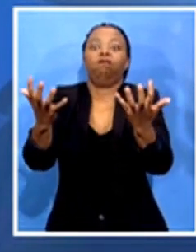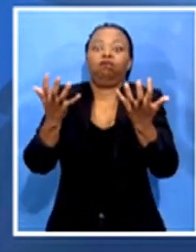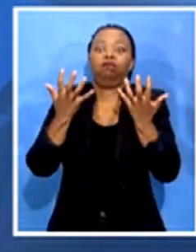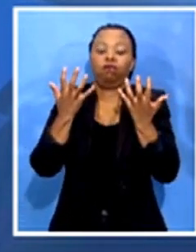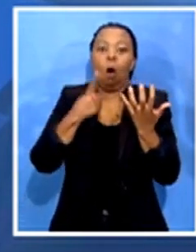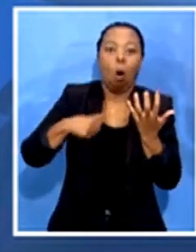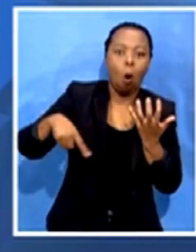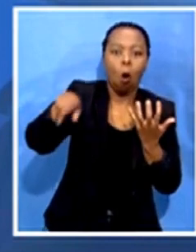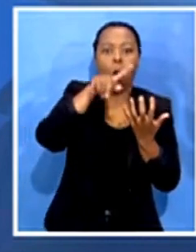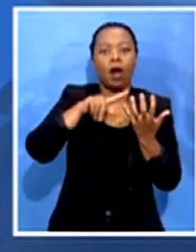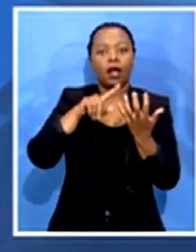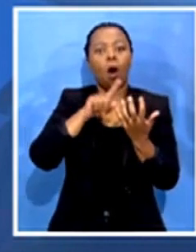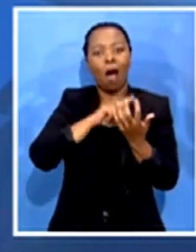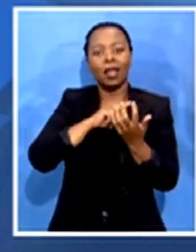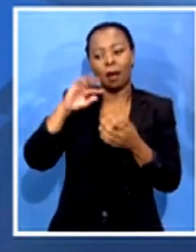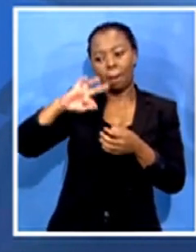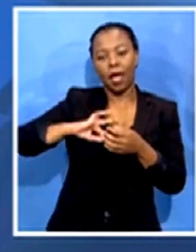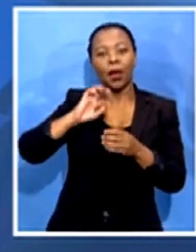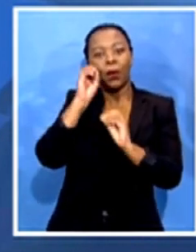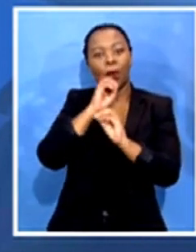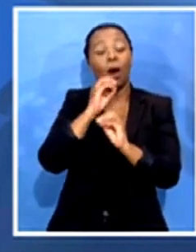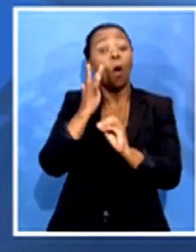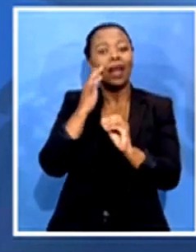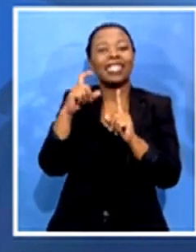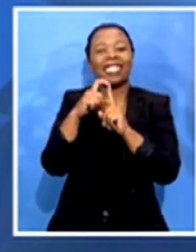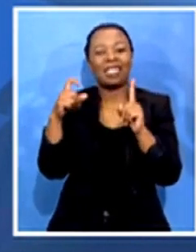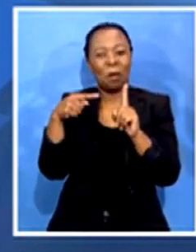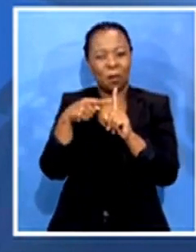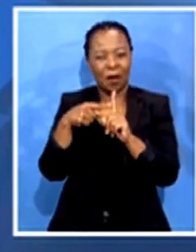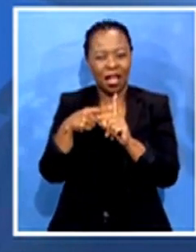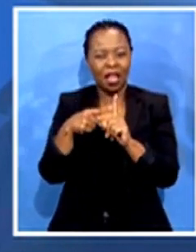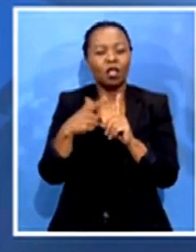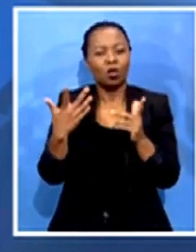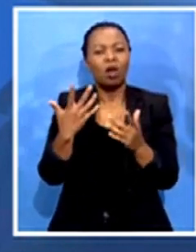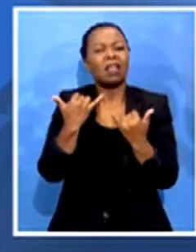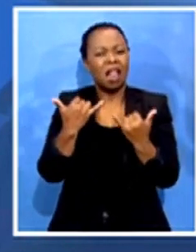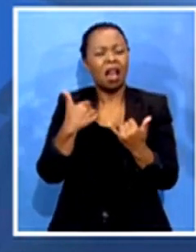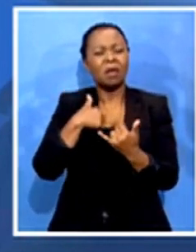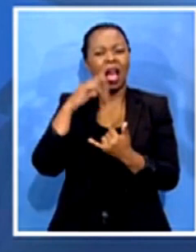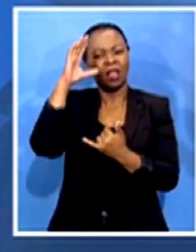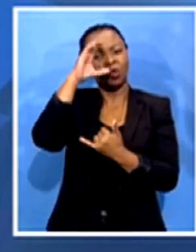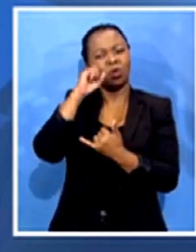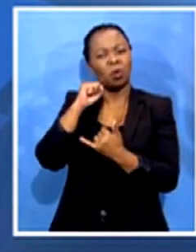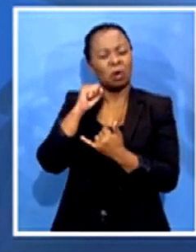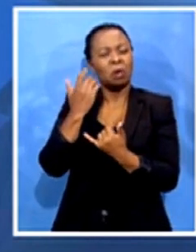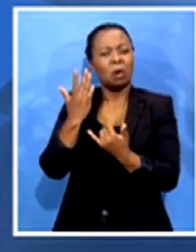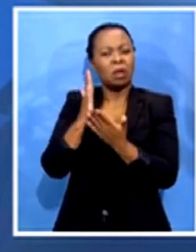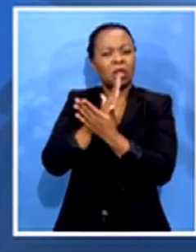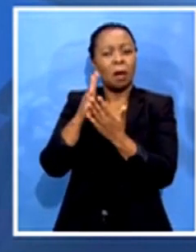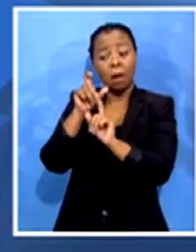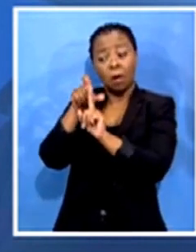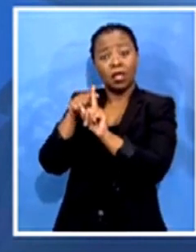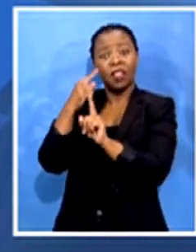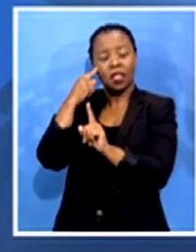in December. And I want to assume that in some instances, clients hoped that it would be extended again.